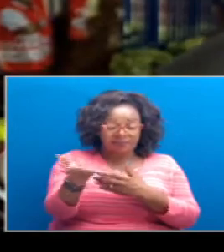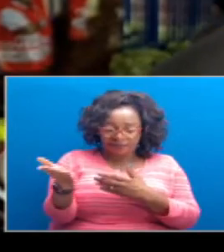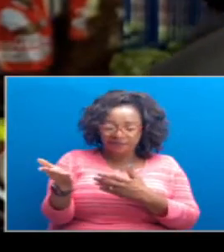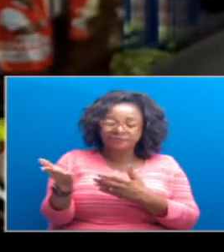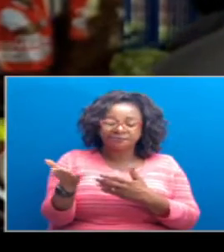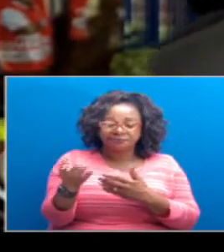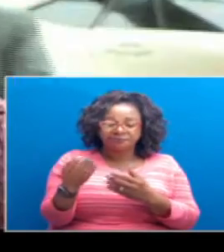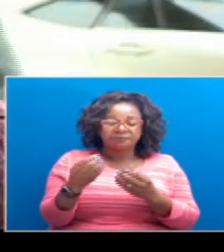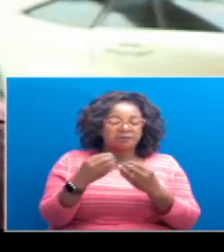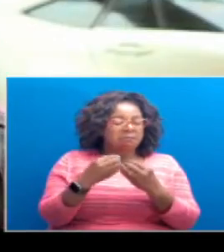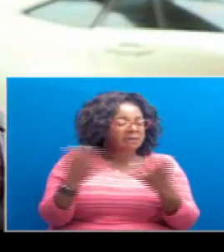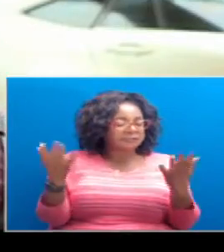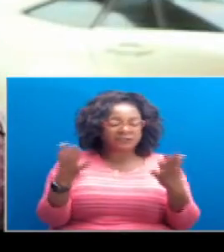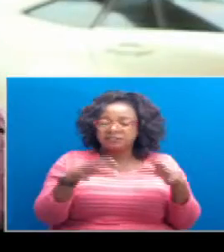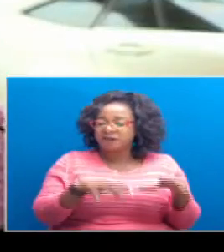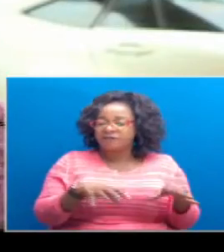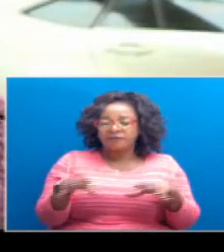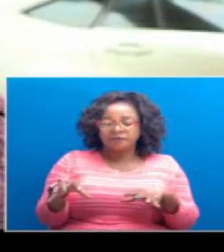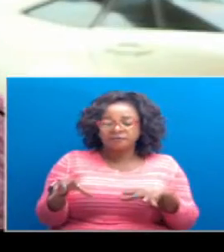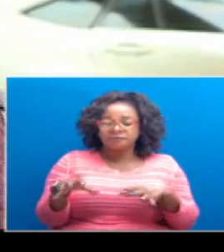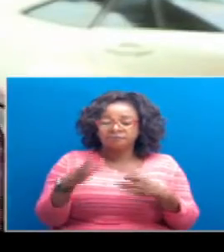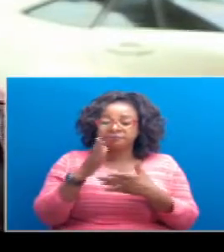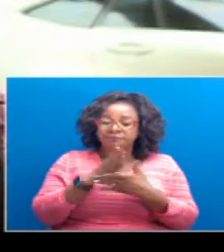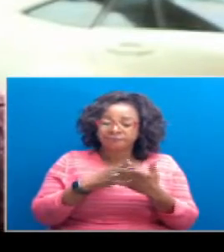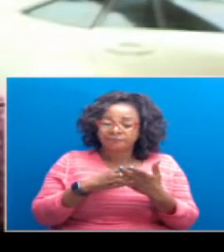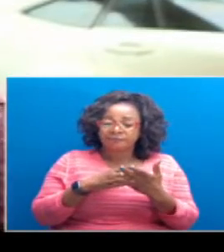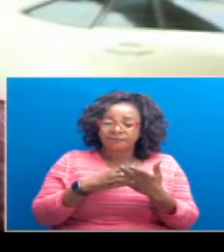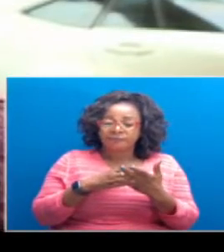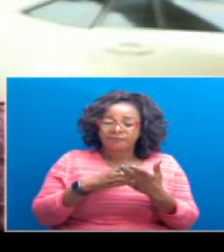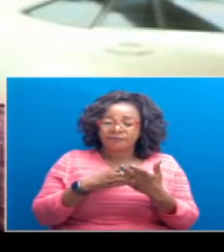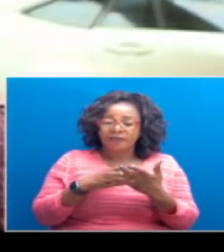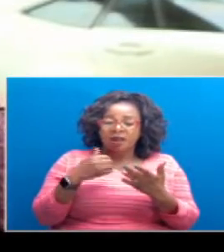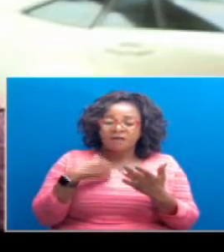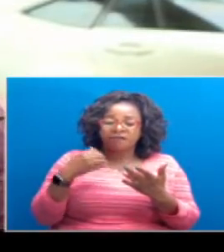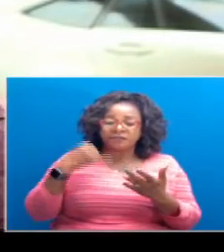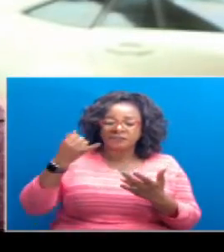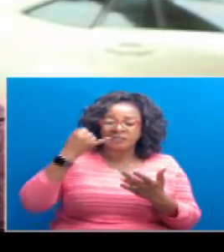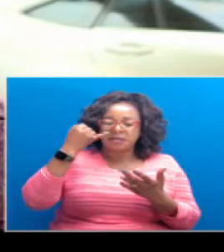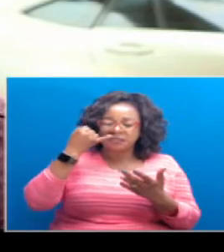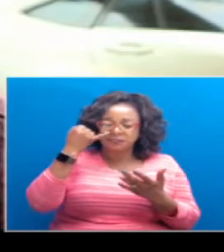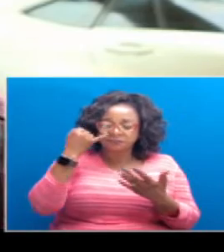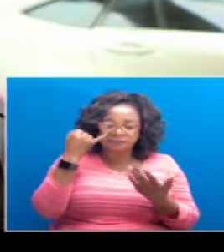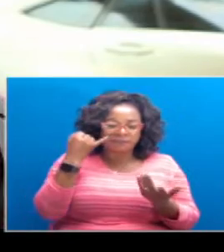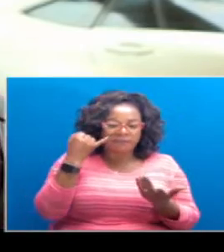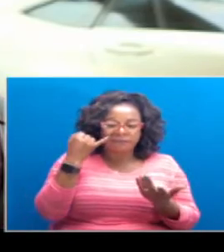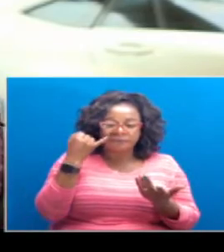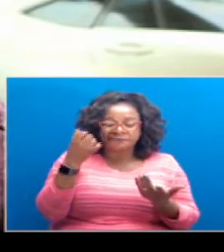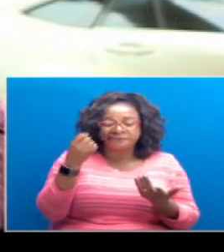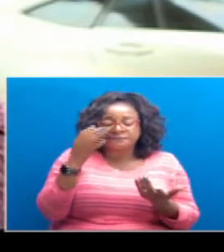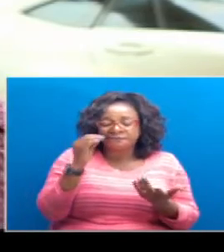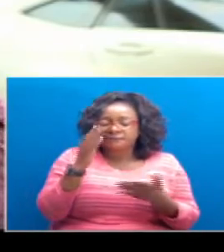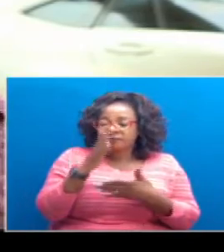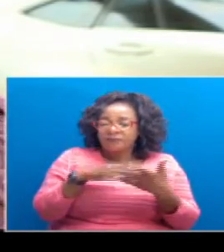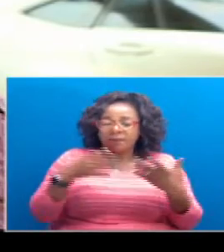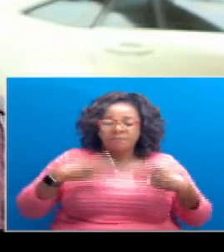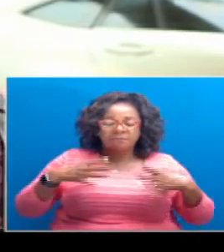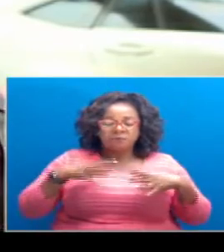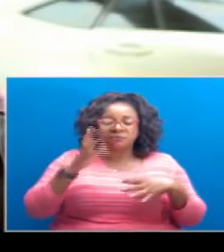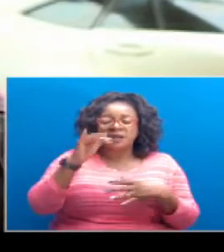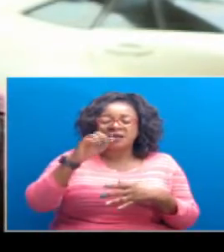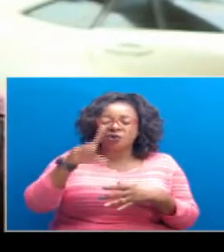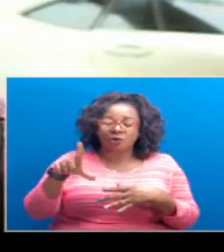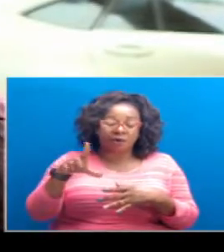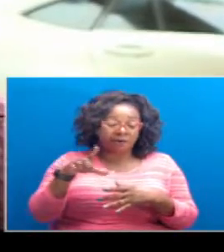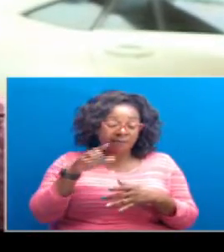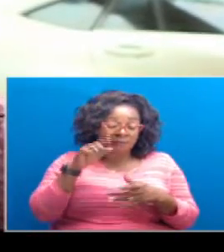very much impoverished. Wengine wameenda kujiingiza hadi kwa madawa za kulevya. So watu wengine wako idle, na hiyo